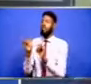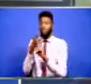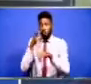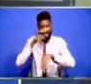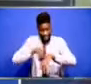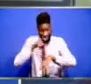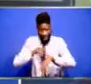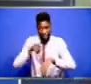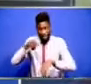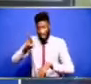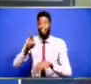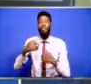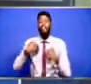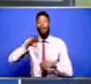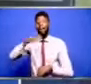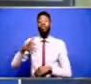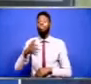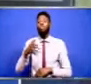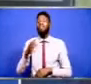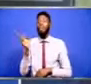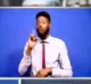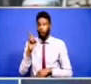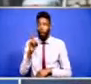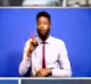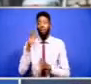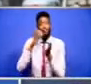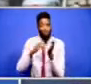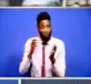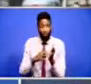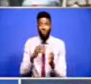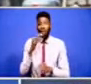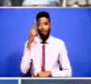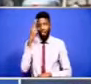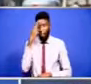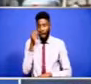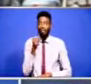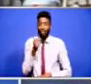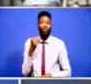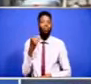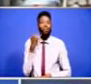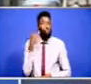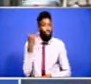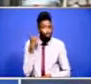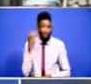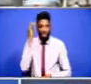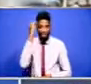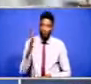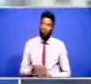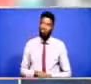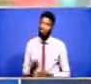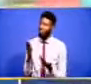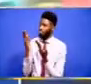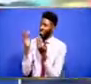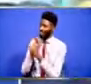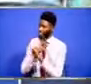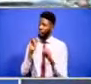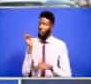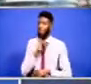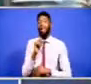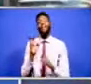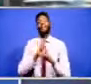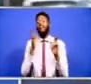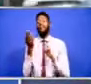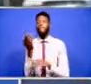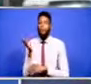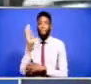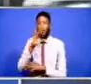Nairobi, Machakos, Kajiado, Kiambu and Nakuru. The buses Clean and Clear are ready to resume upcountry services following